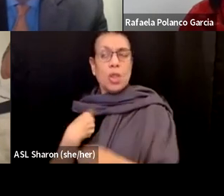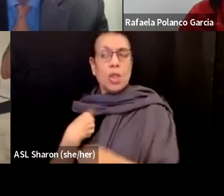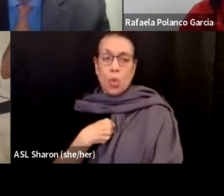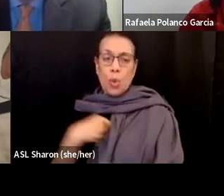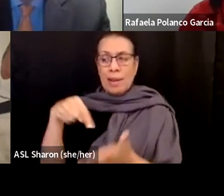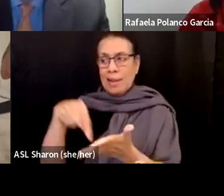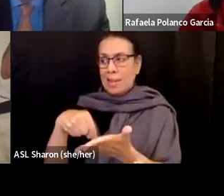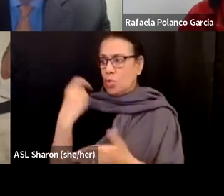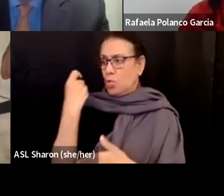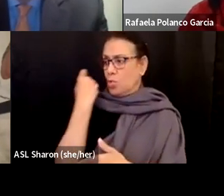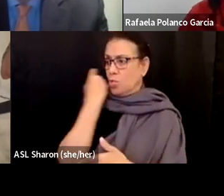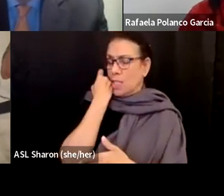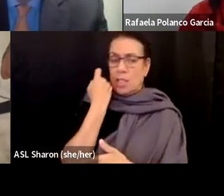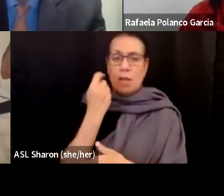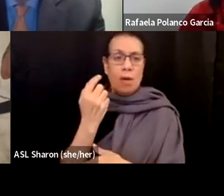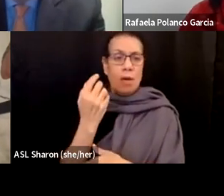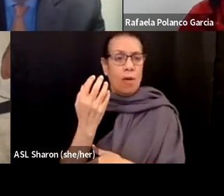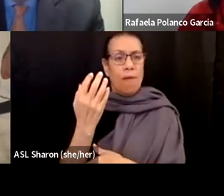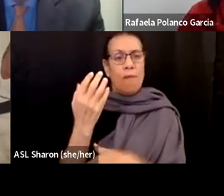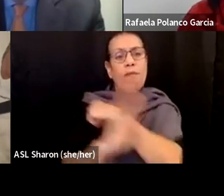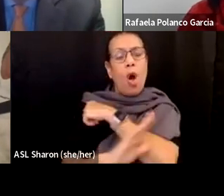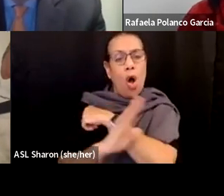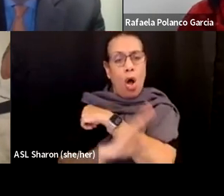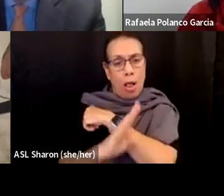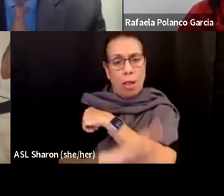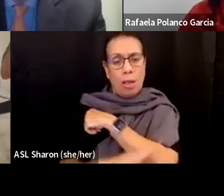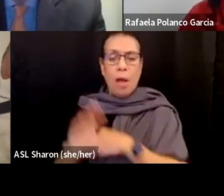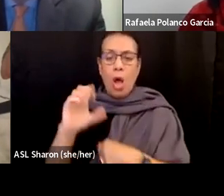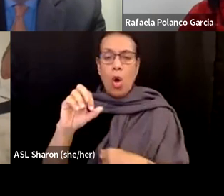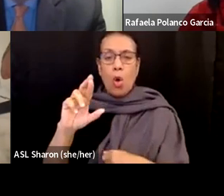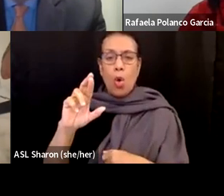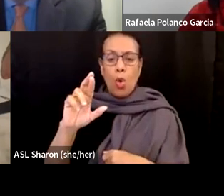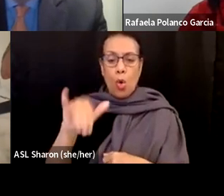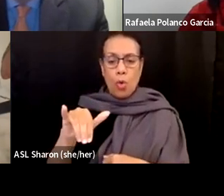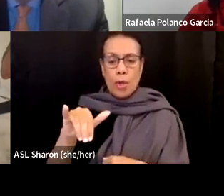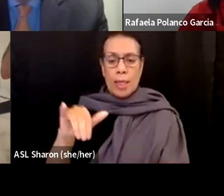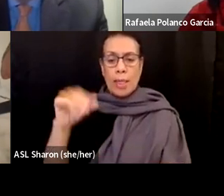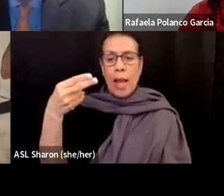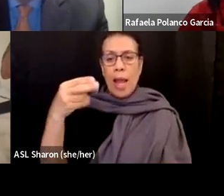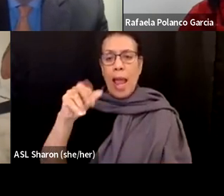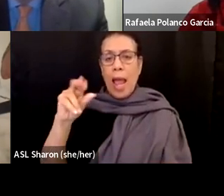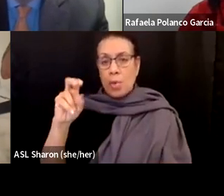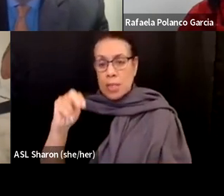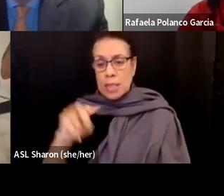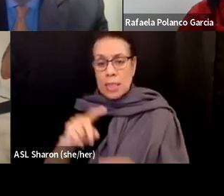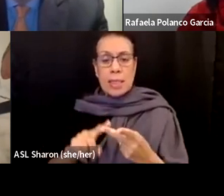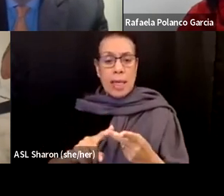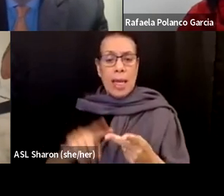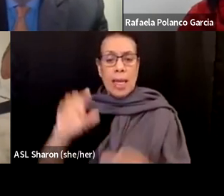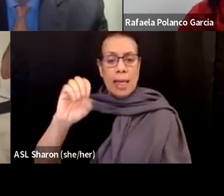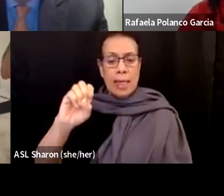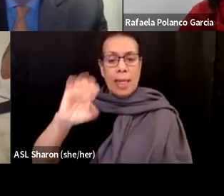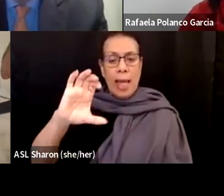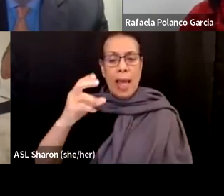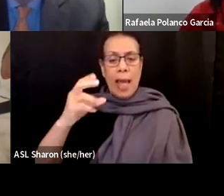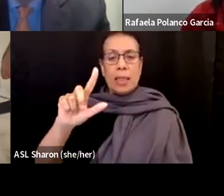this past fall under dr eccleston's leadership and corey harris's leadership to get our schools into compliance around the